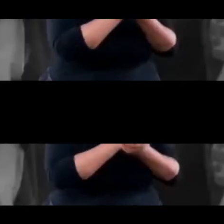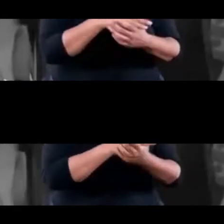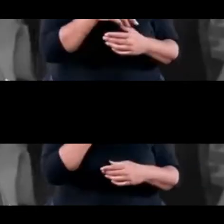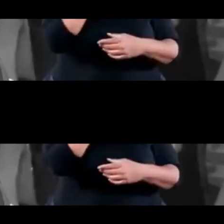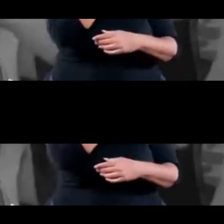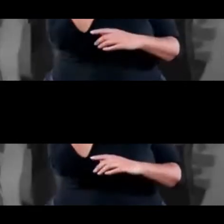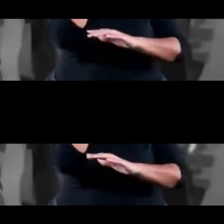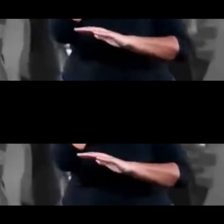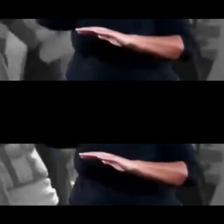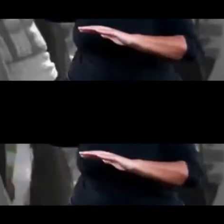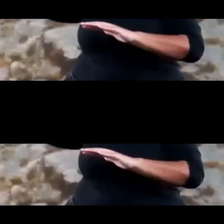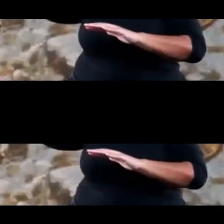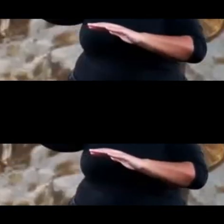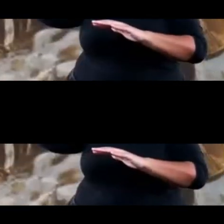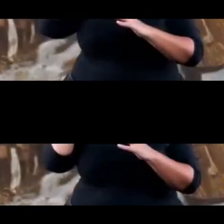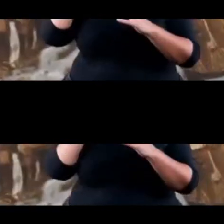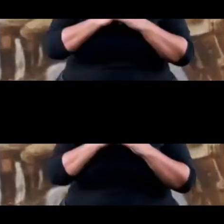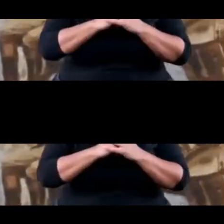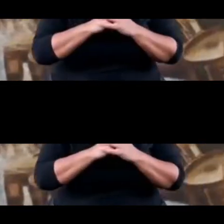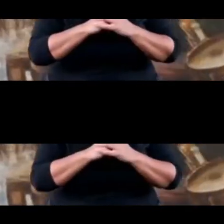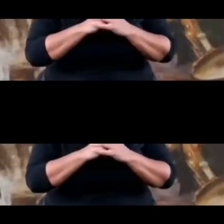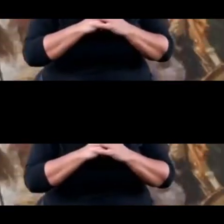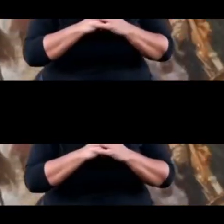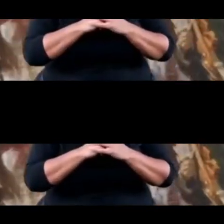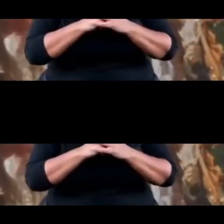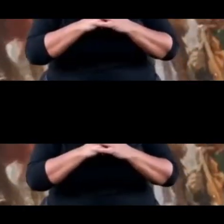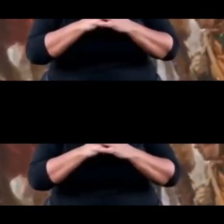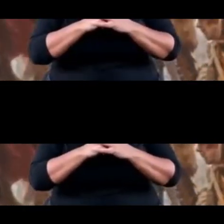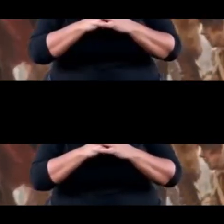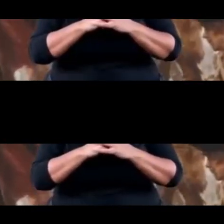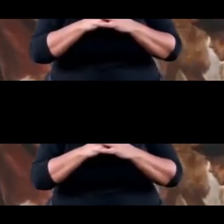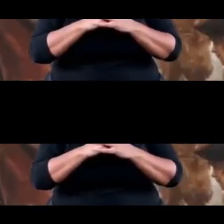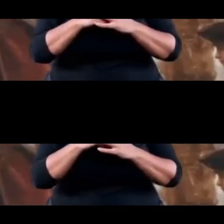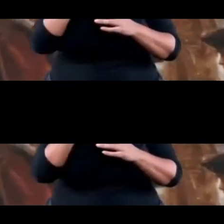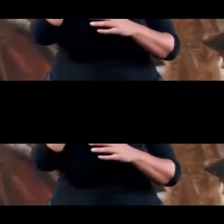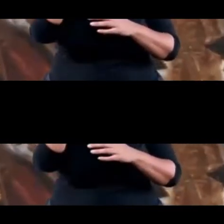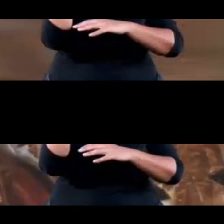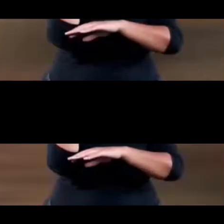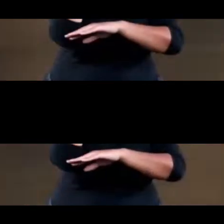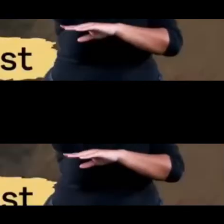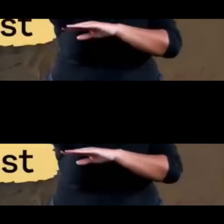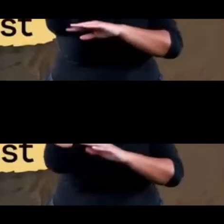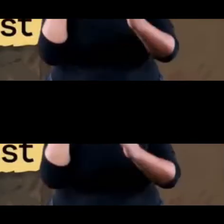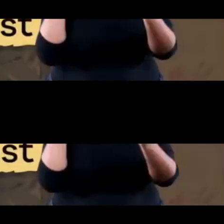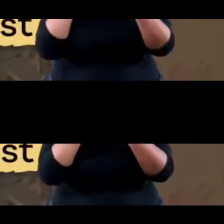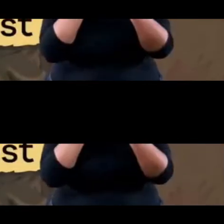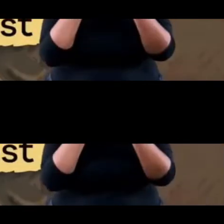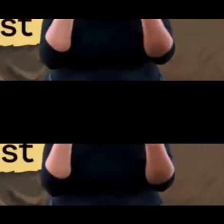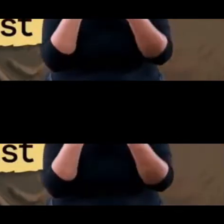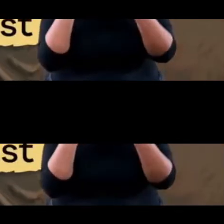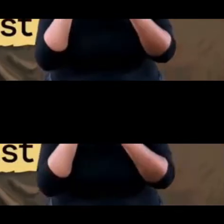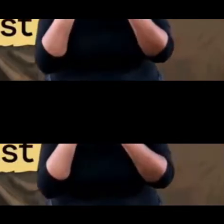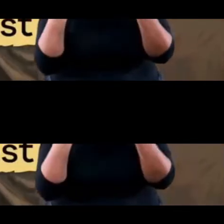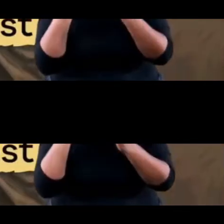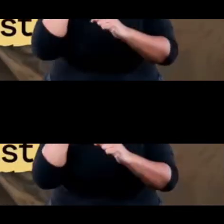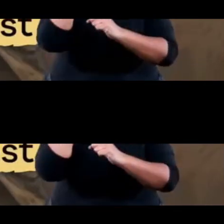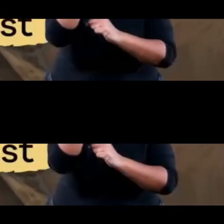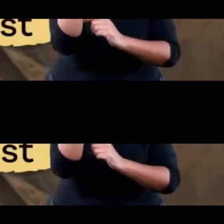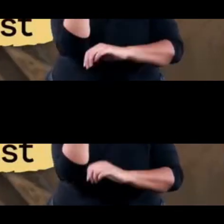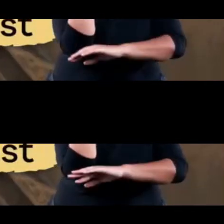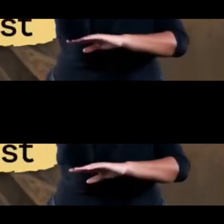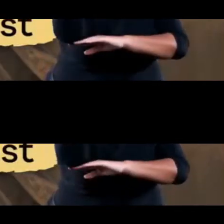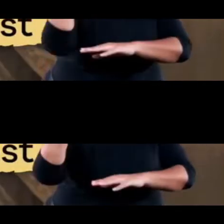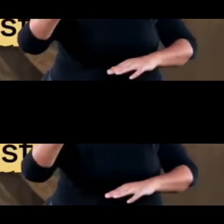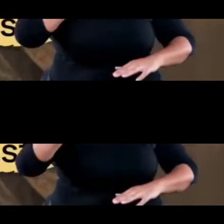stop them. So, the 13 colonies revolted against the British. To revolt against something means